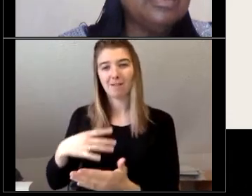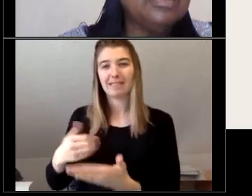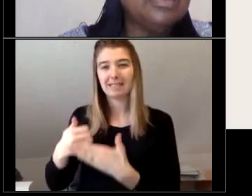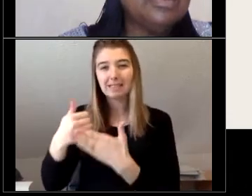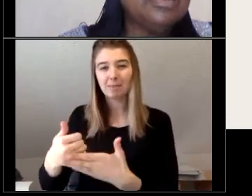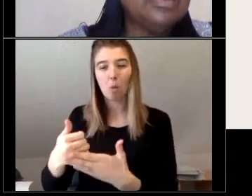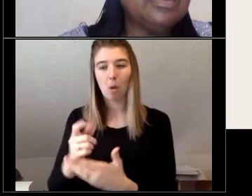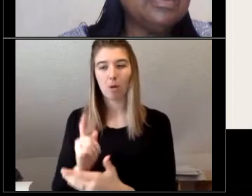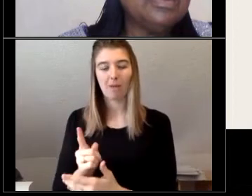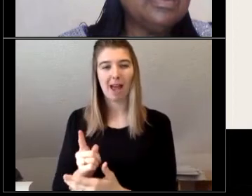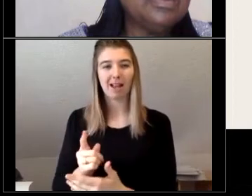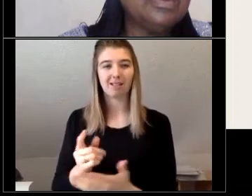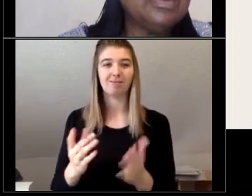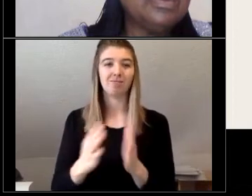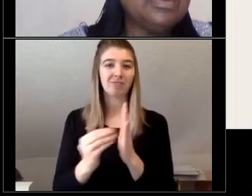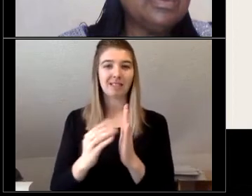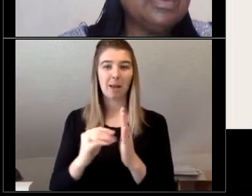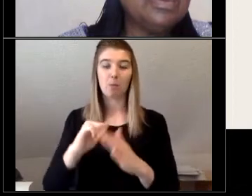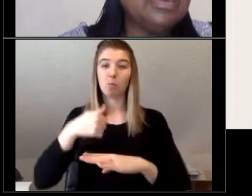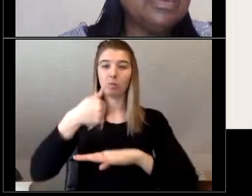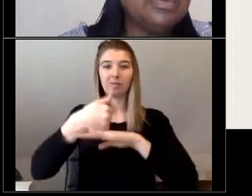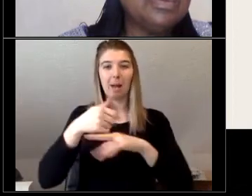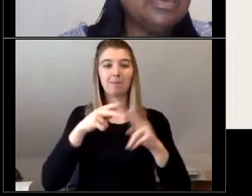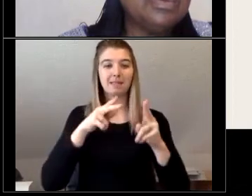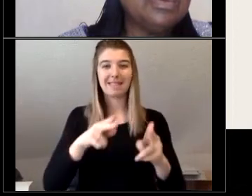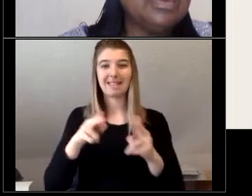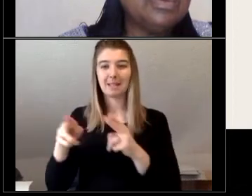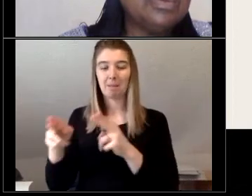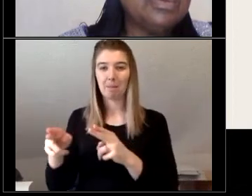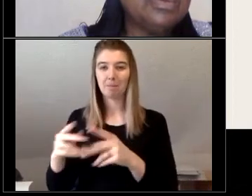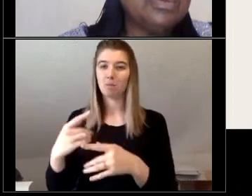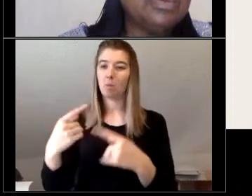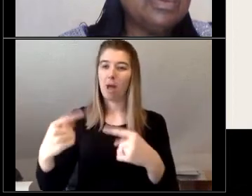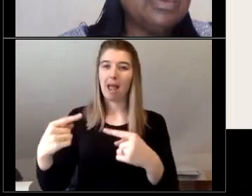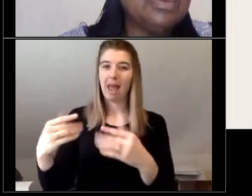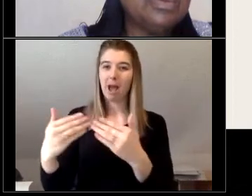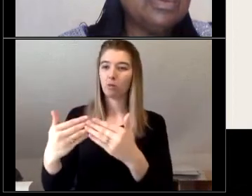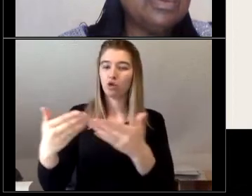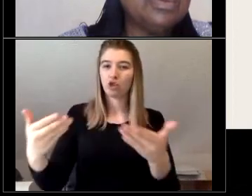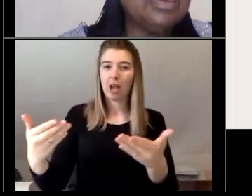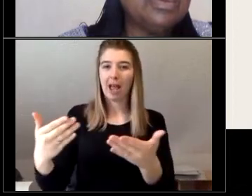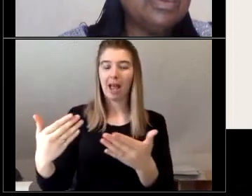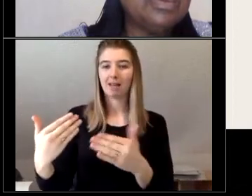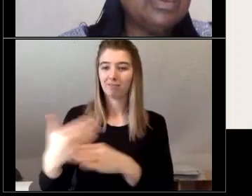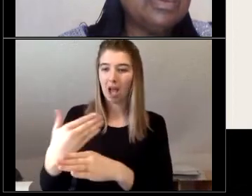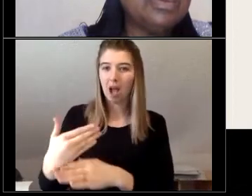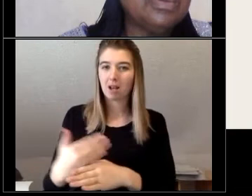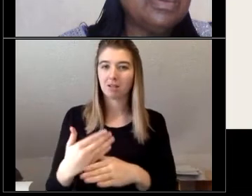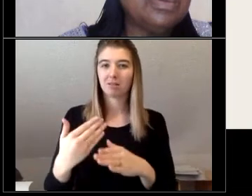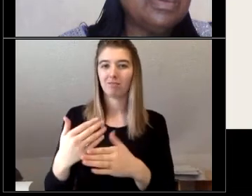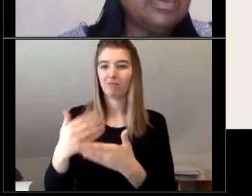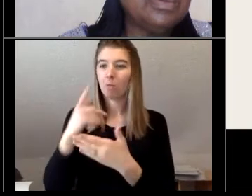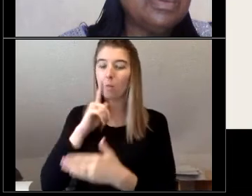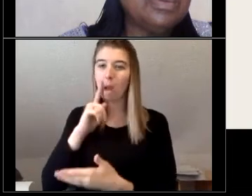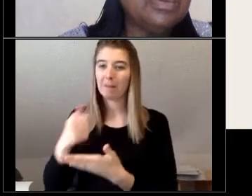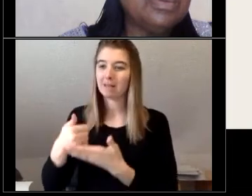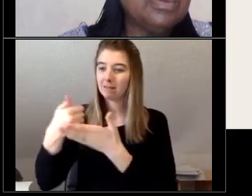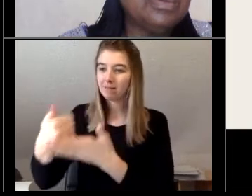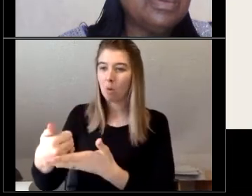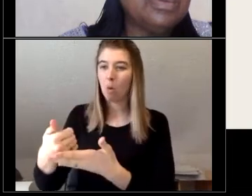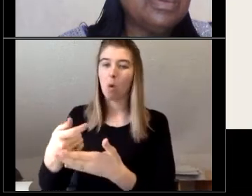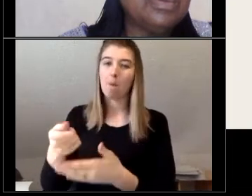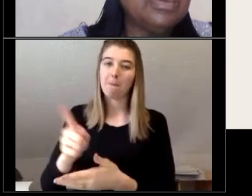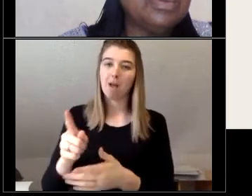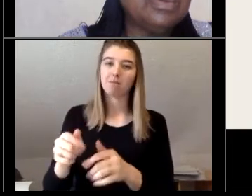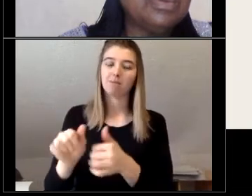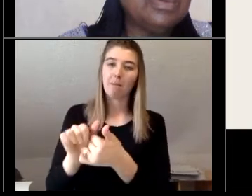allow partners and others to take on those tasks and for women to feel supported is what's